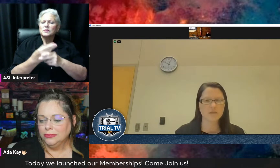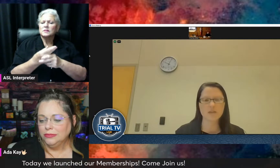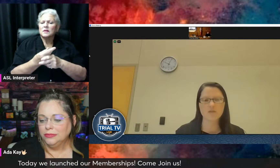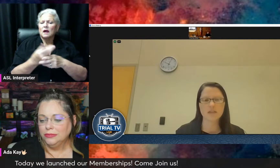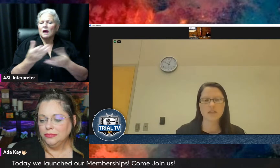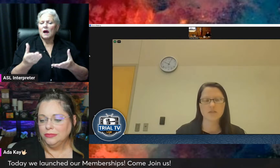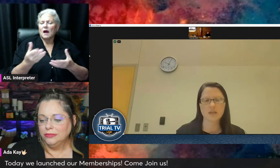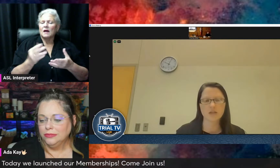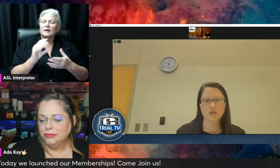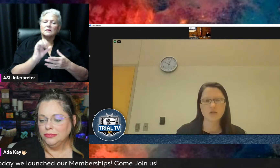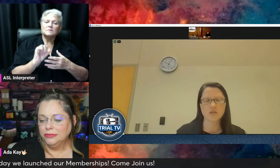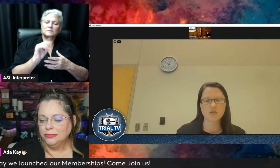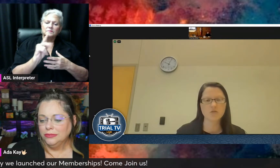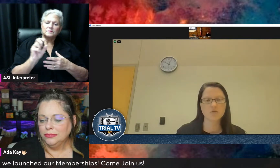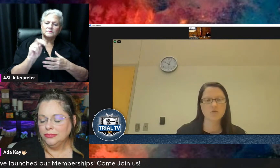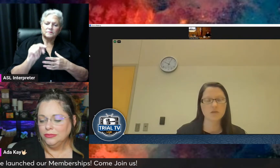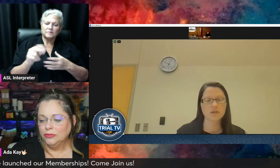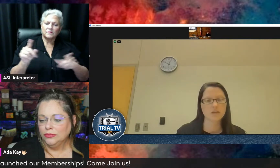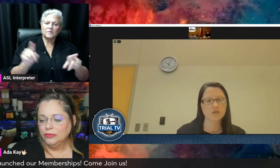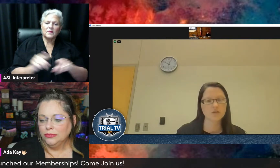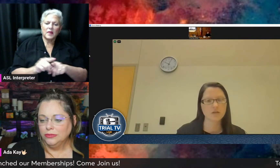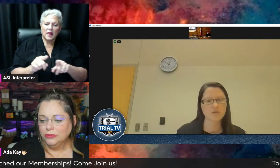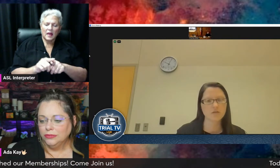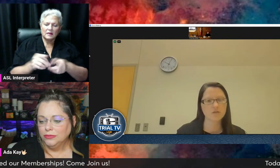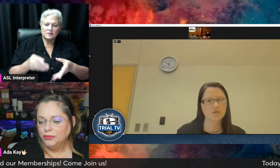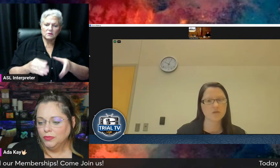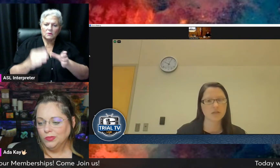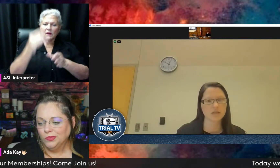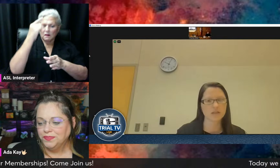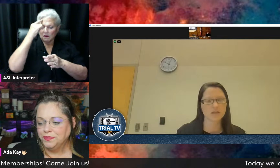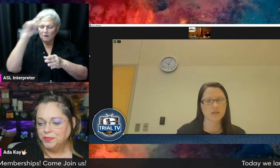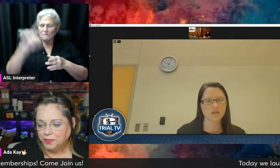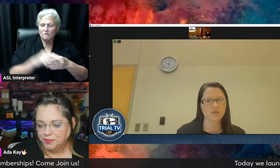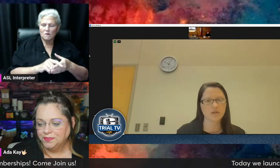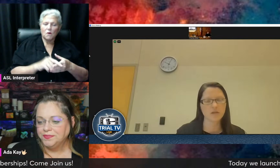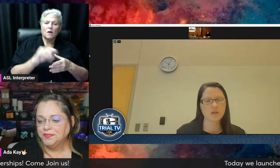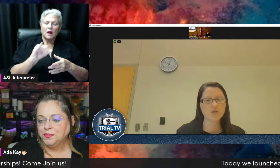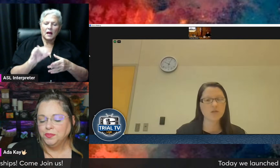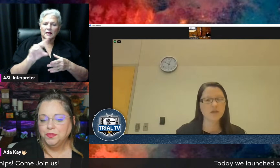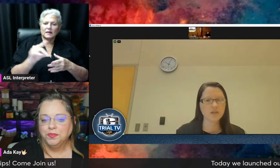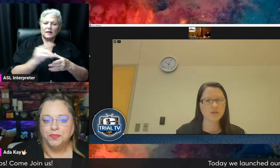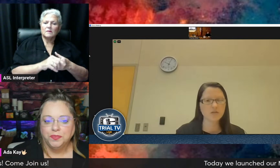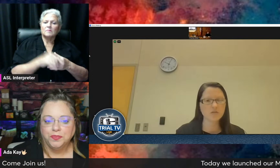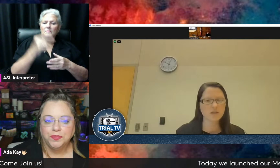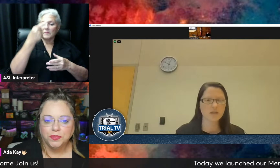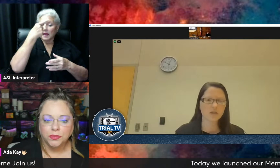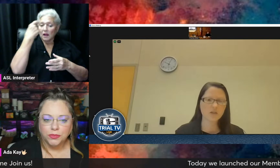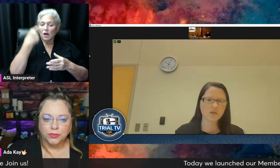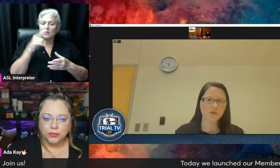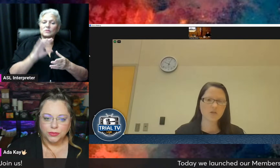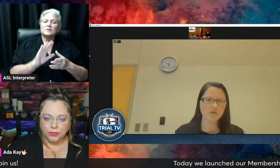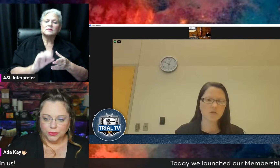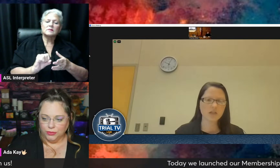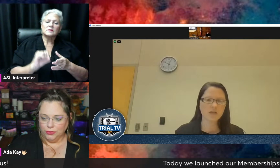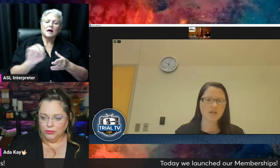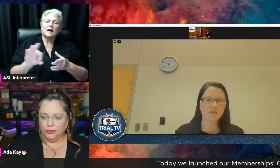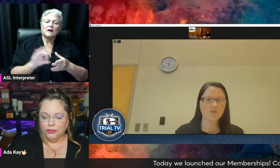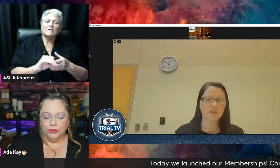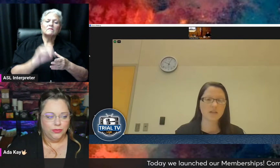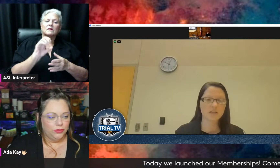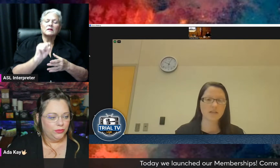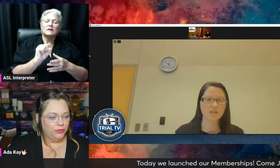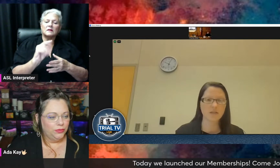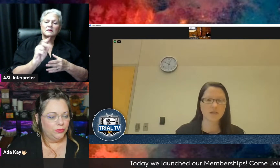skin as a means for identification due to the nature of friction ridge skin itself. So the features within your friction-ridged